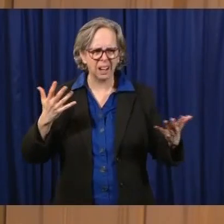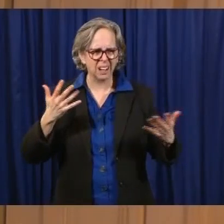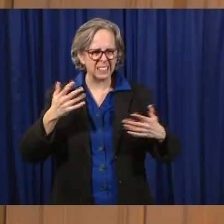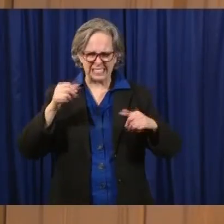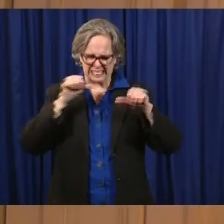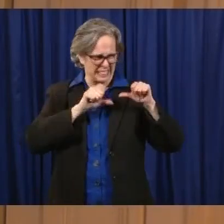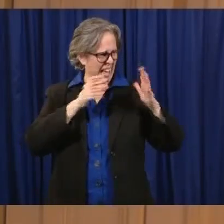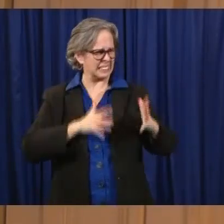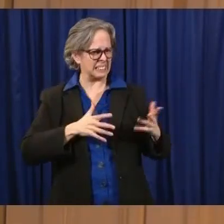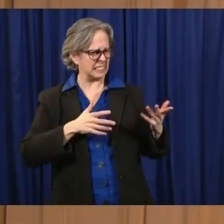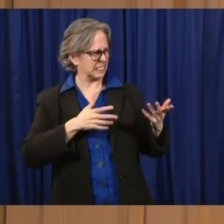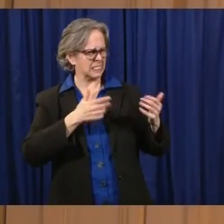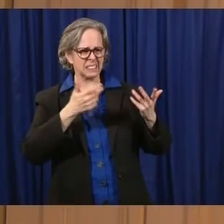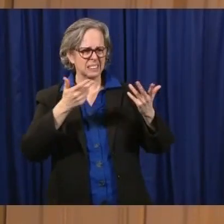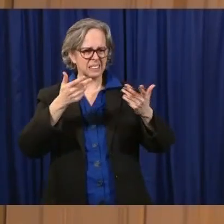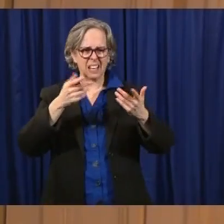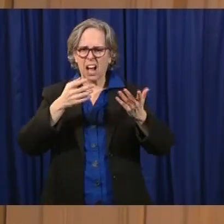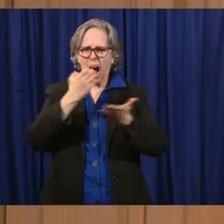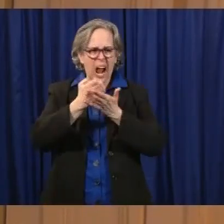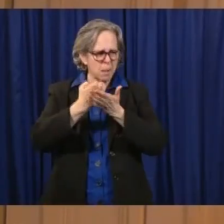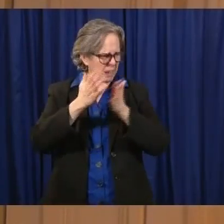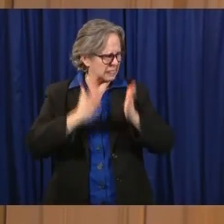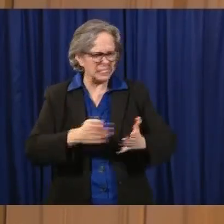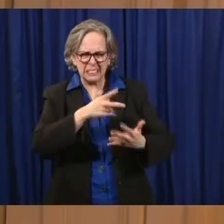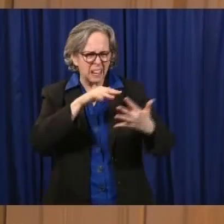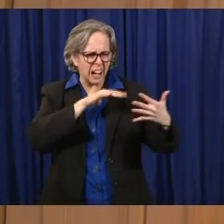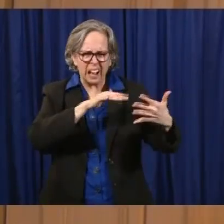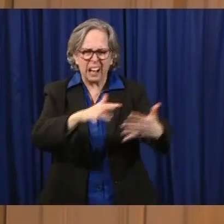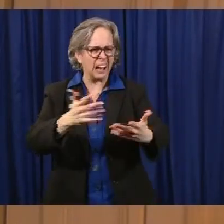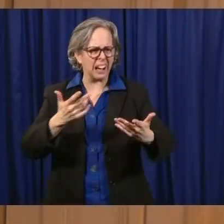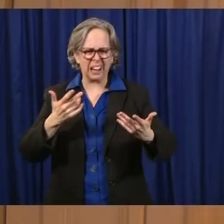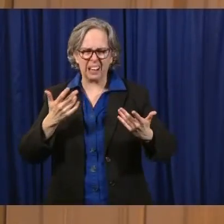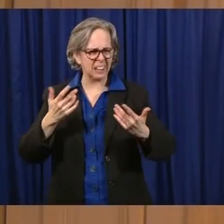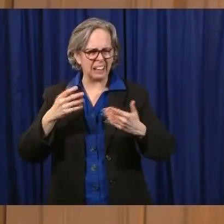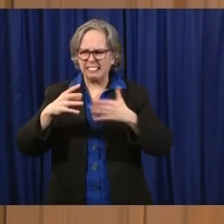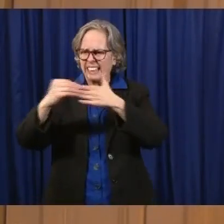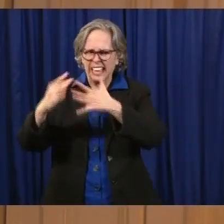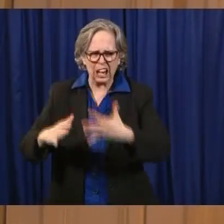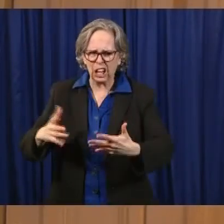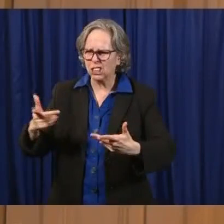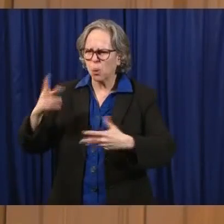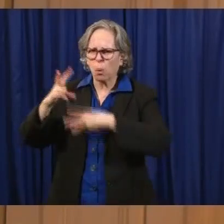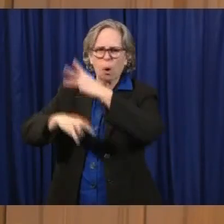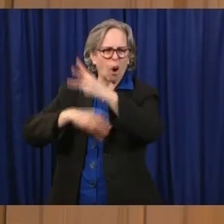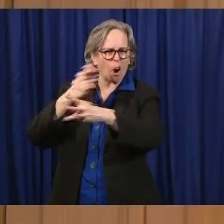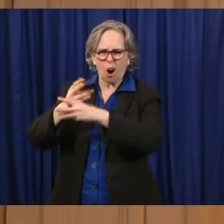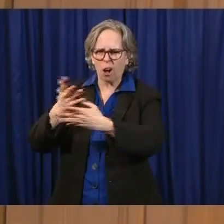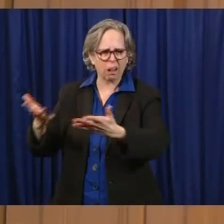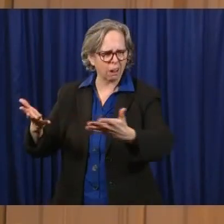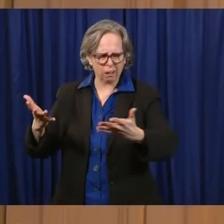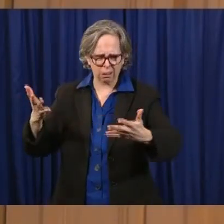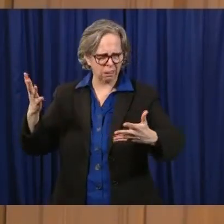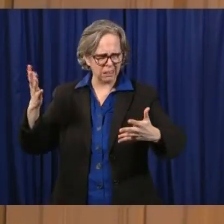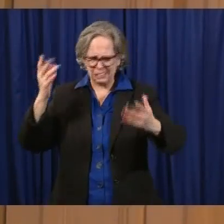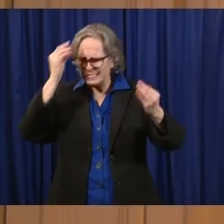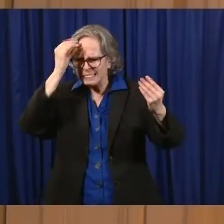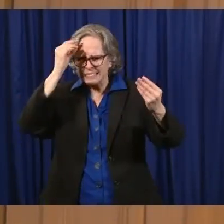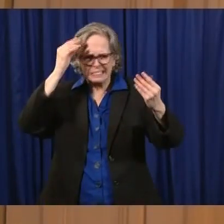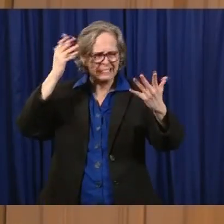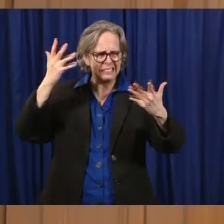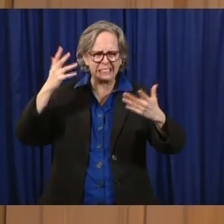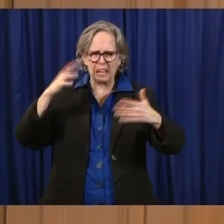world, every economist, every leader is trying to find the right next steps, but